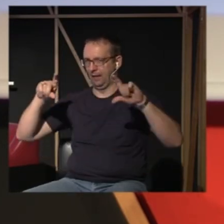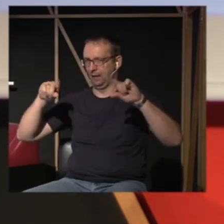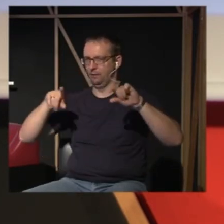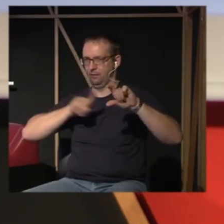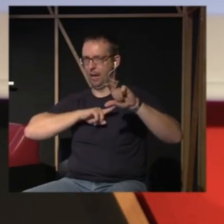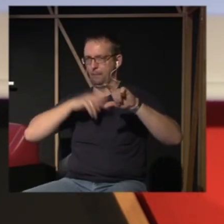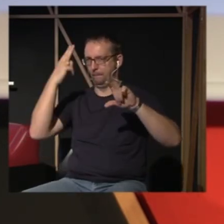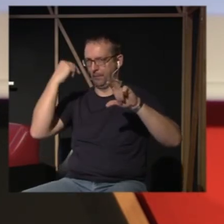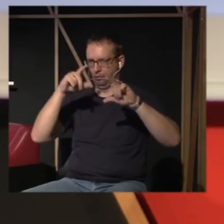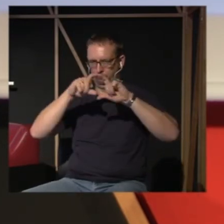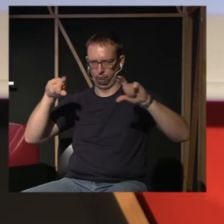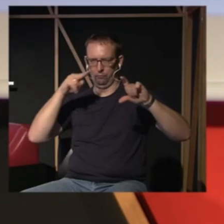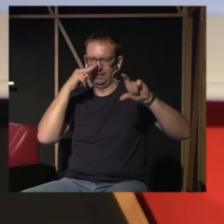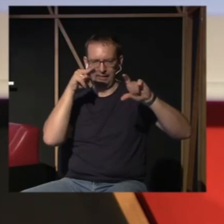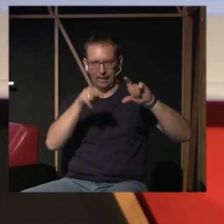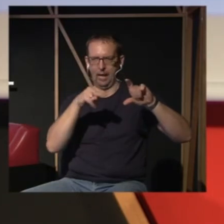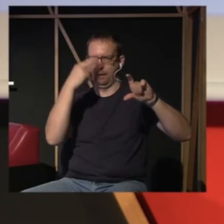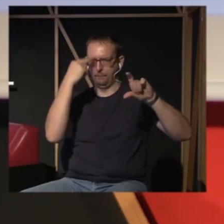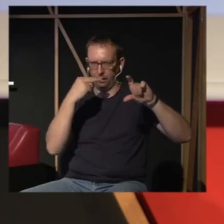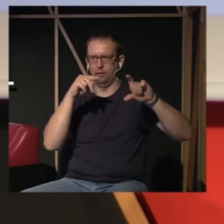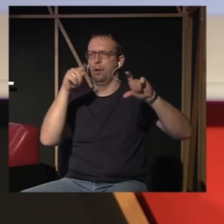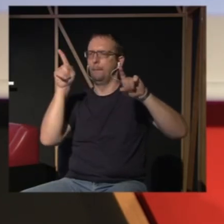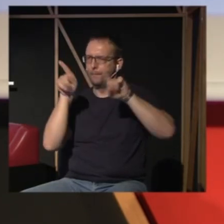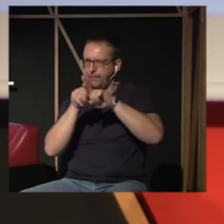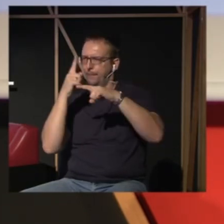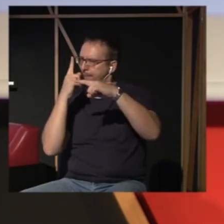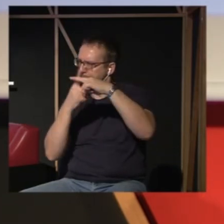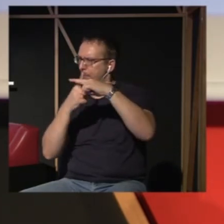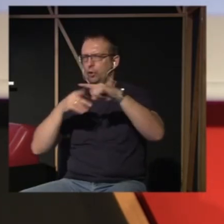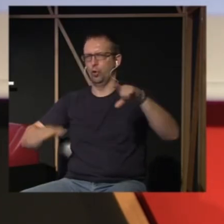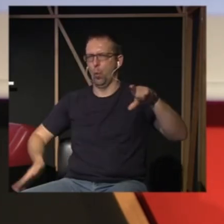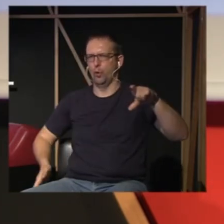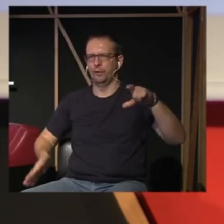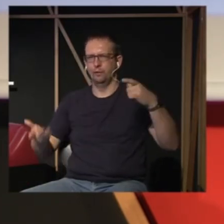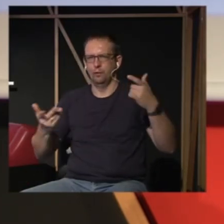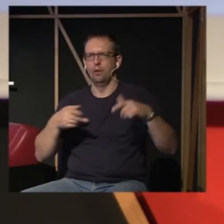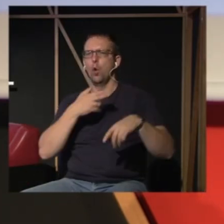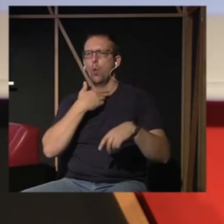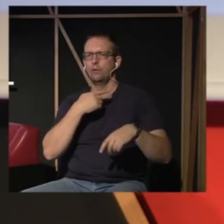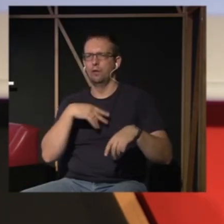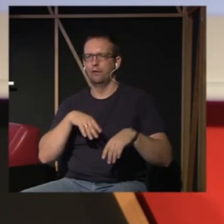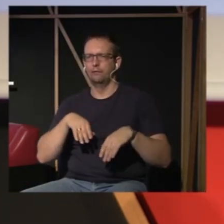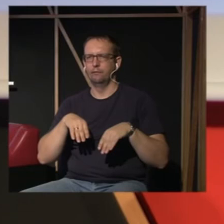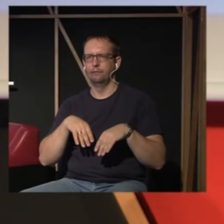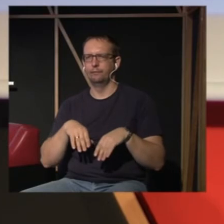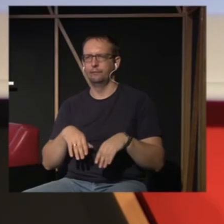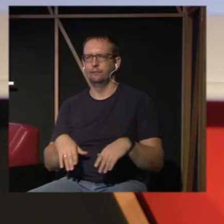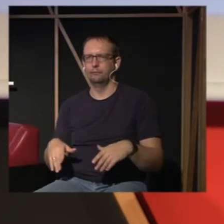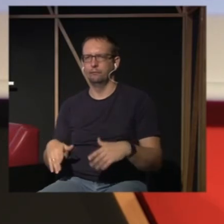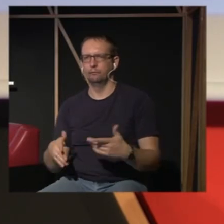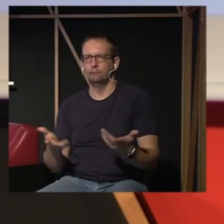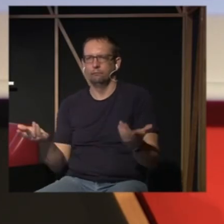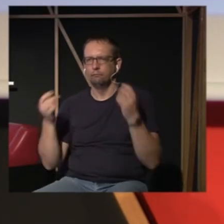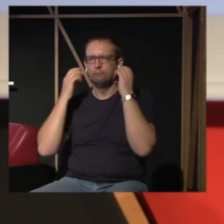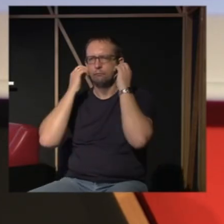indicates that you have you may bring a guide dog in to assist you.